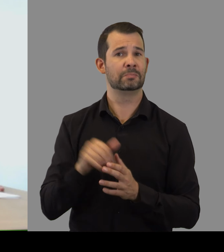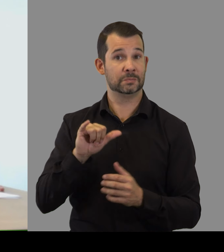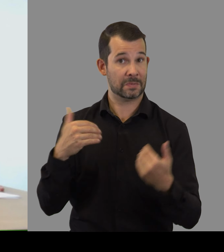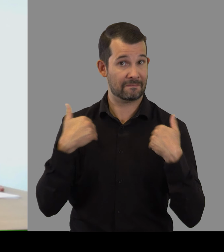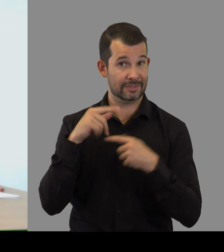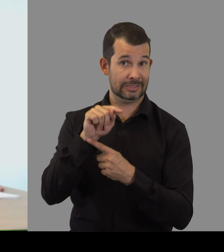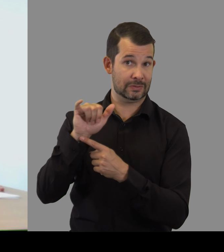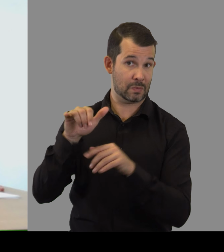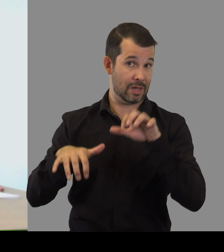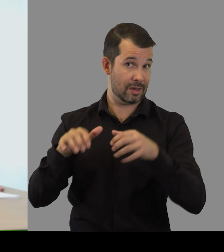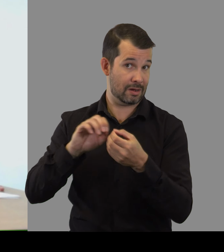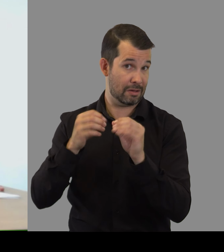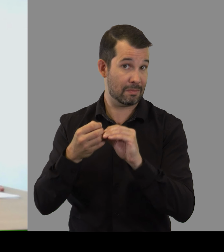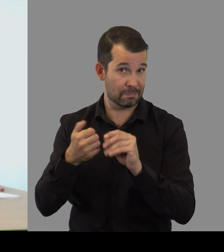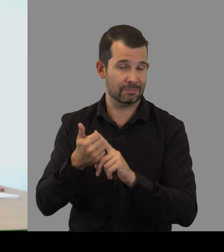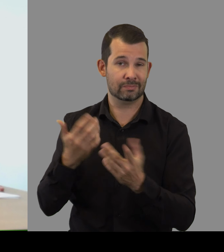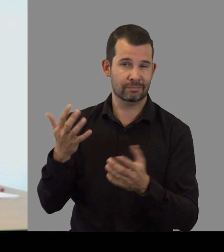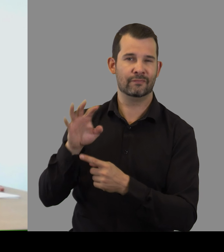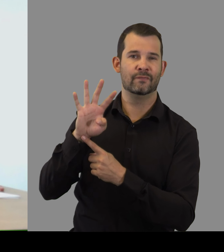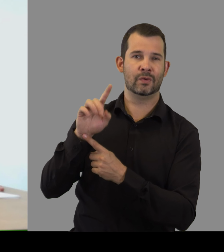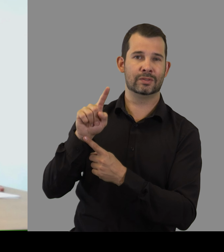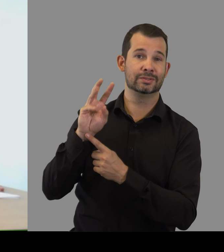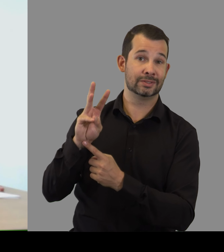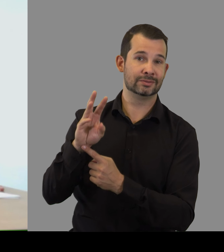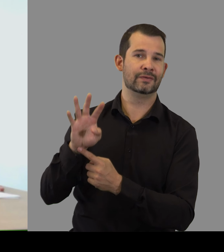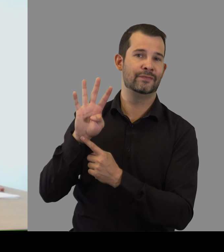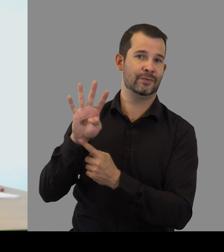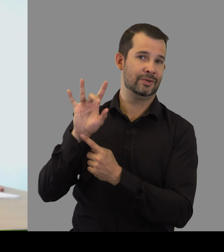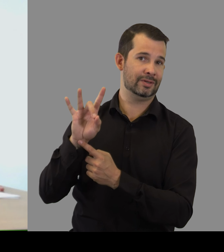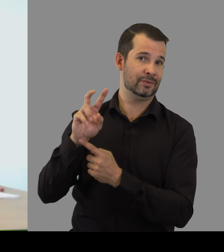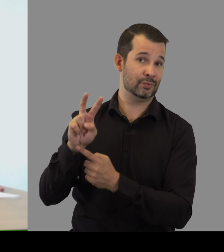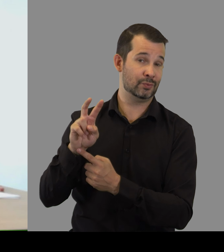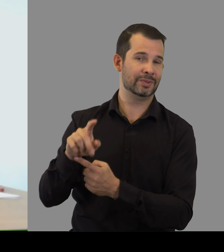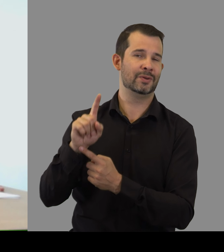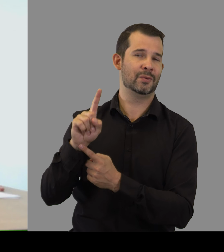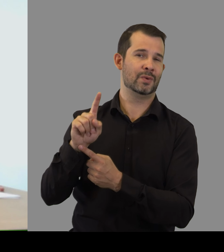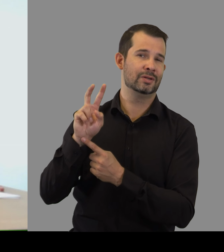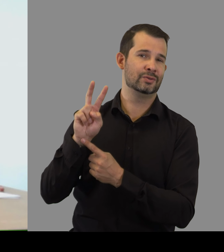1-866-482-2724. We also have a TTY number, which is